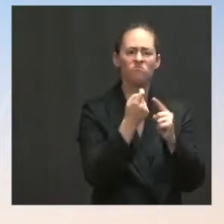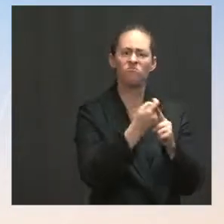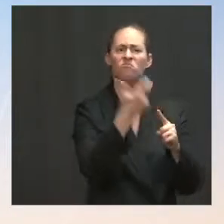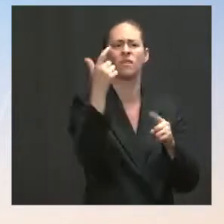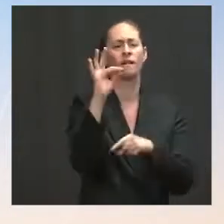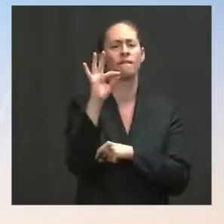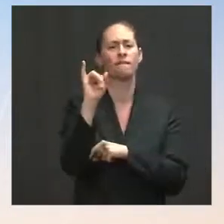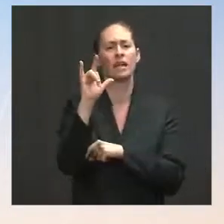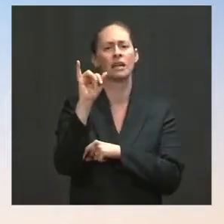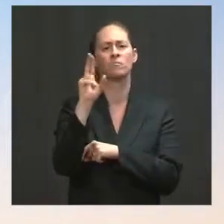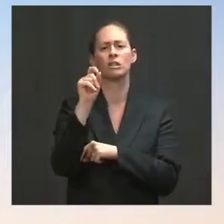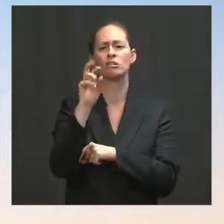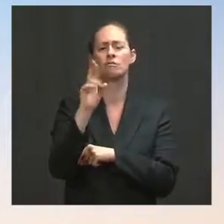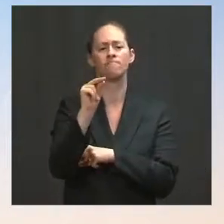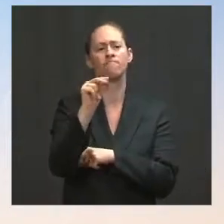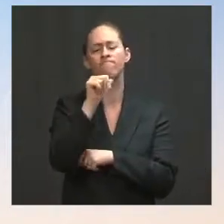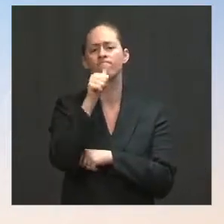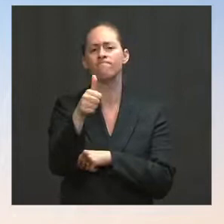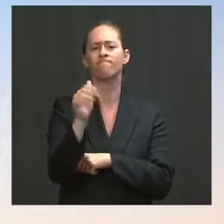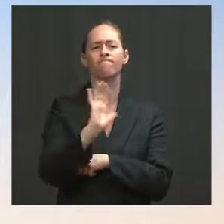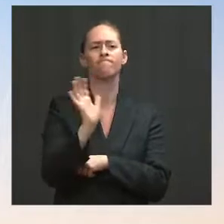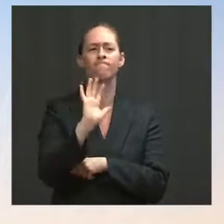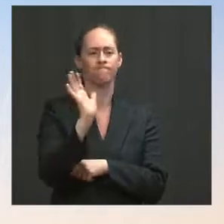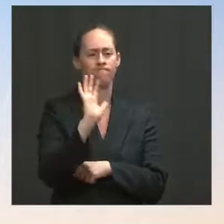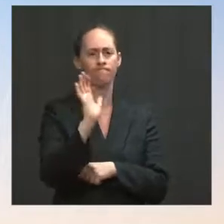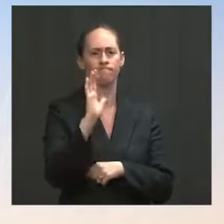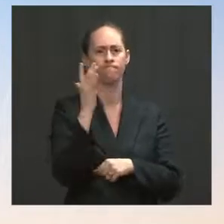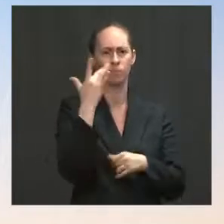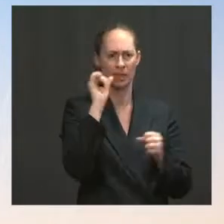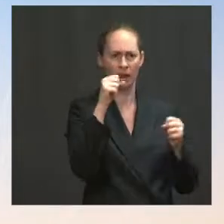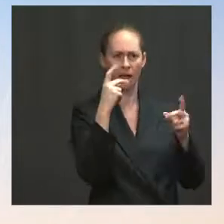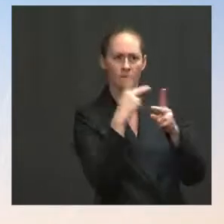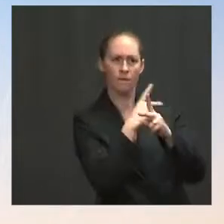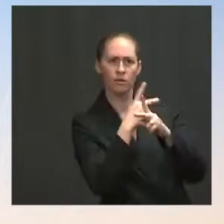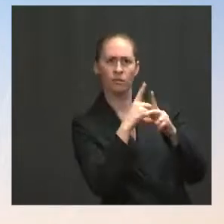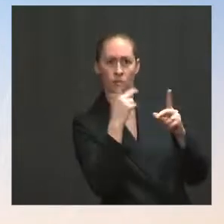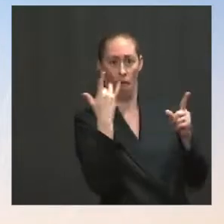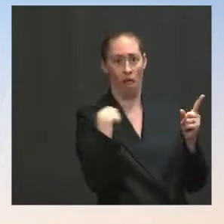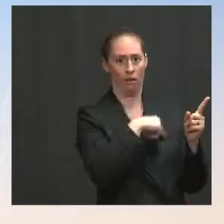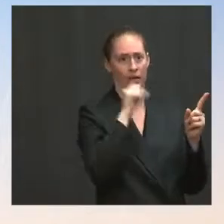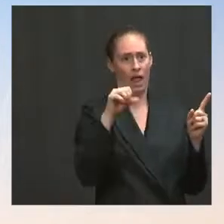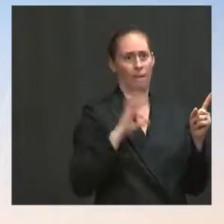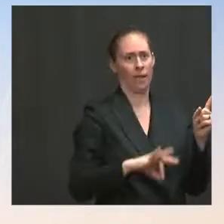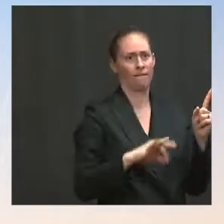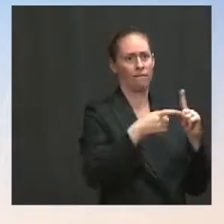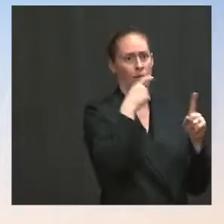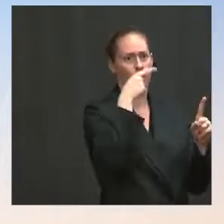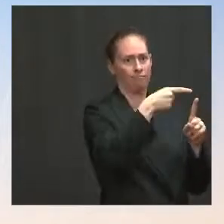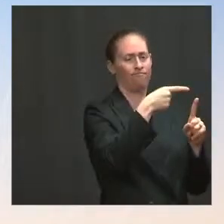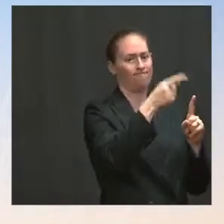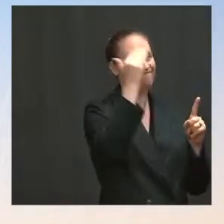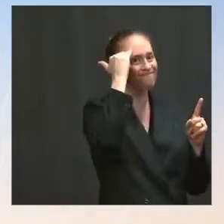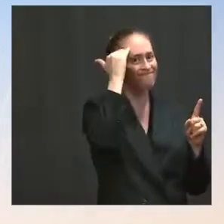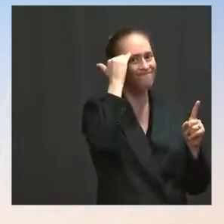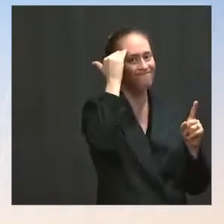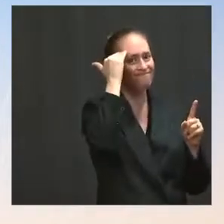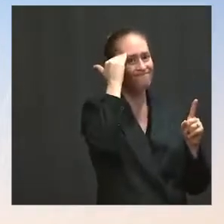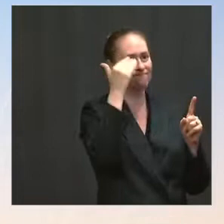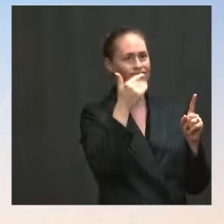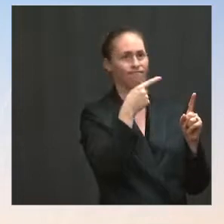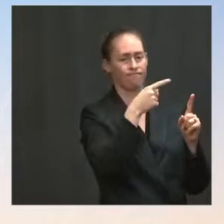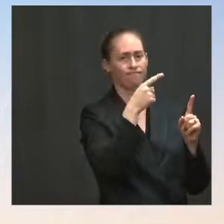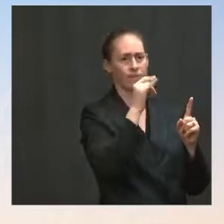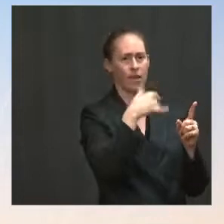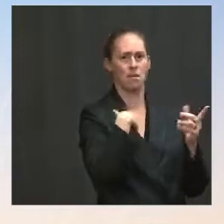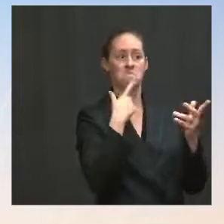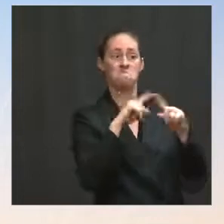as often the other way around. I understand you're asking me about an exemption. We don't have any new position on that either.